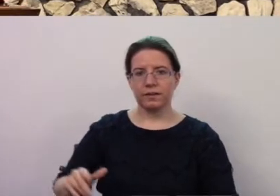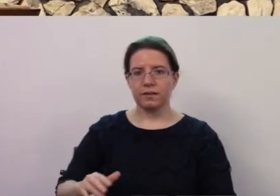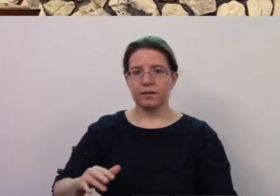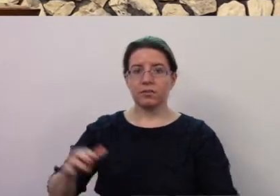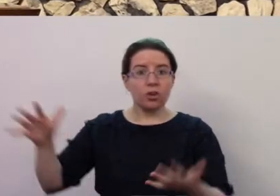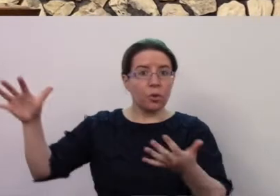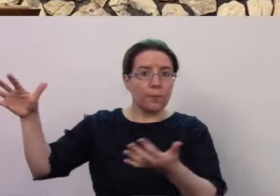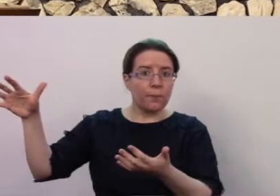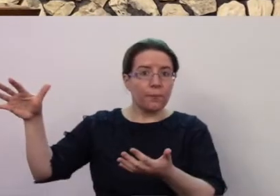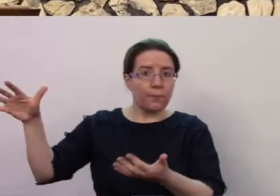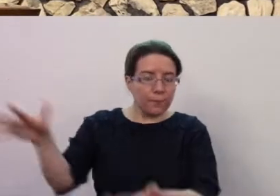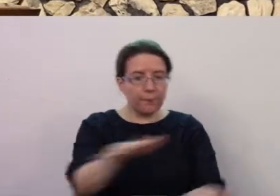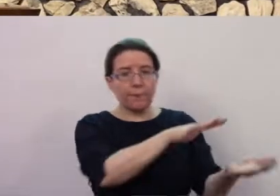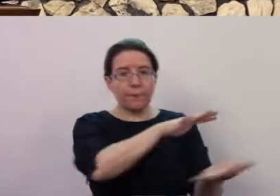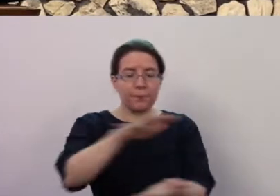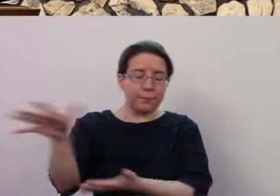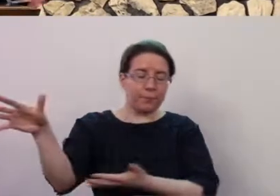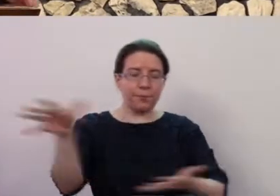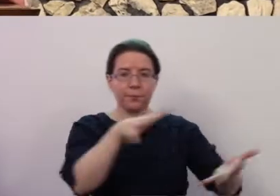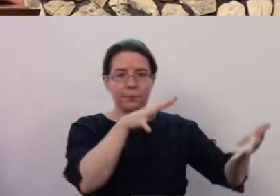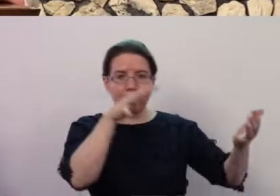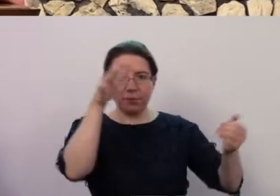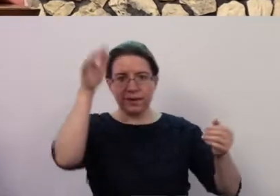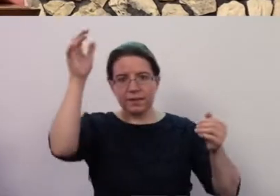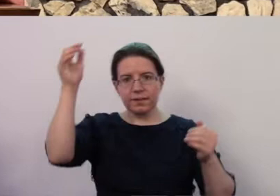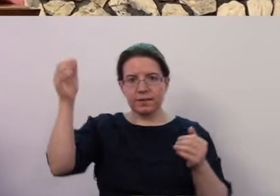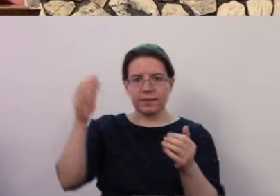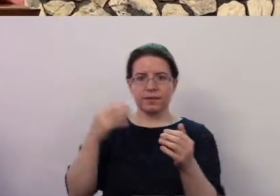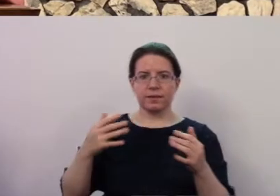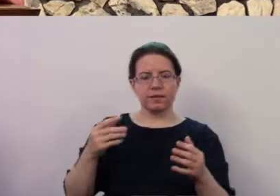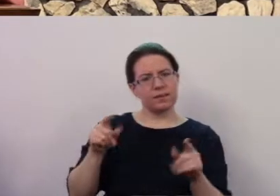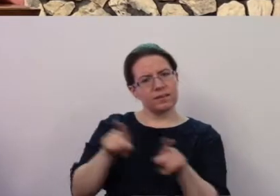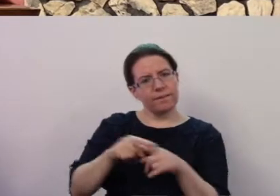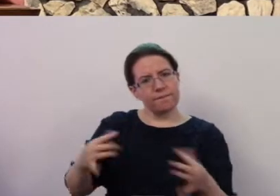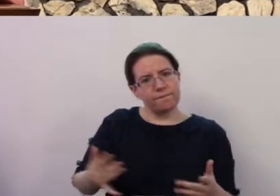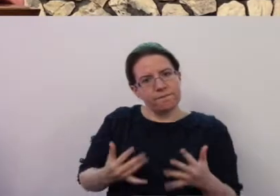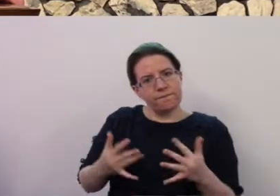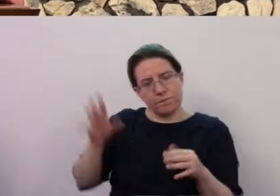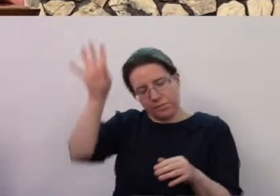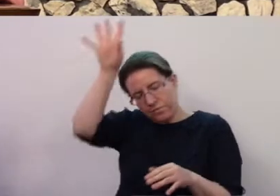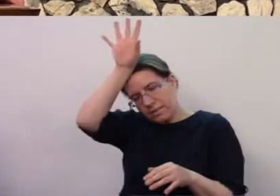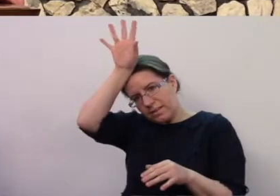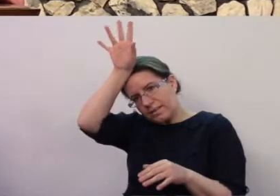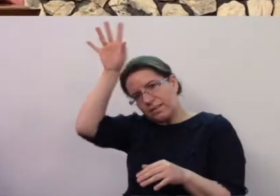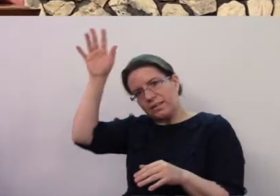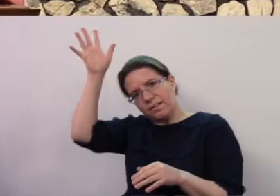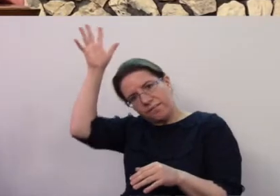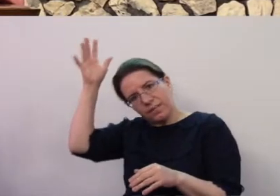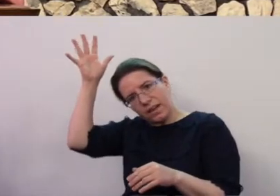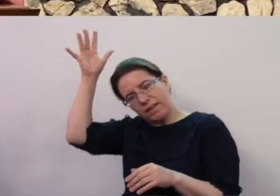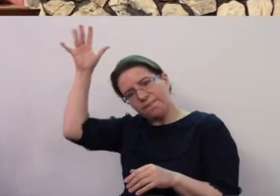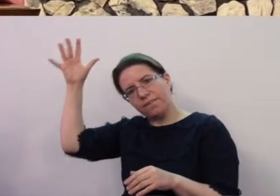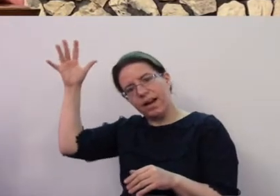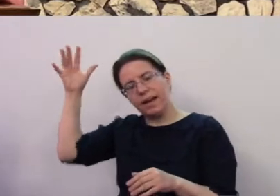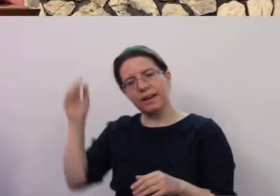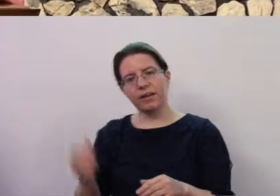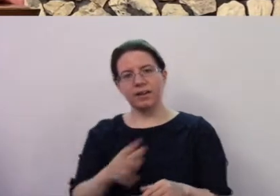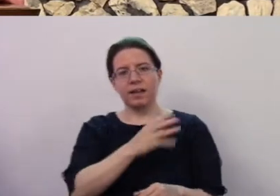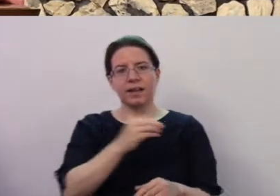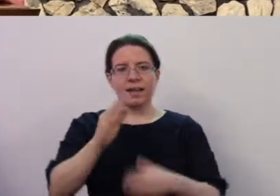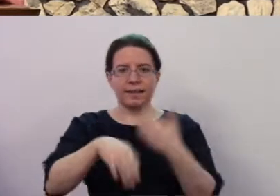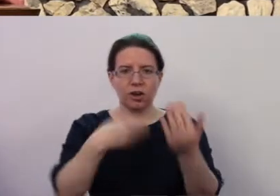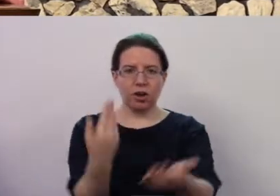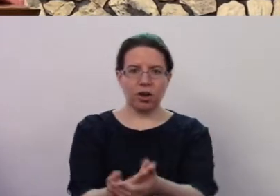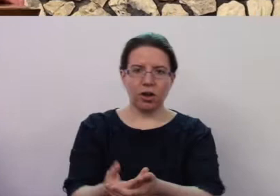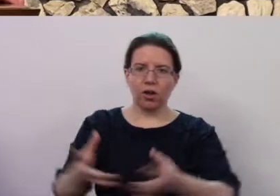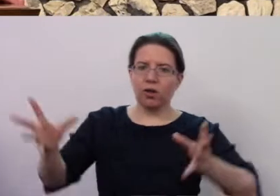And it filled all the house, and there appeared unto them cloven tongues like as of fire, and it sat upon each of them, and they were all